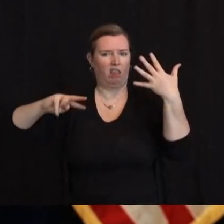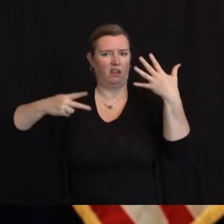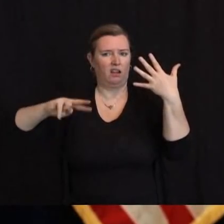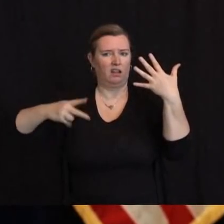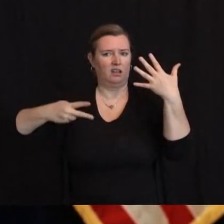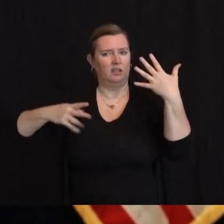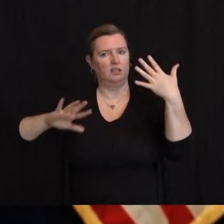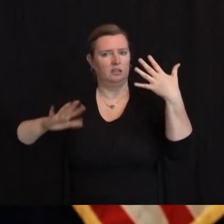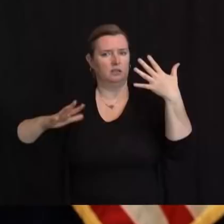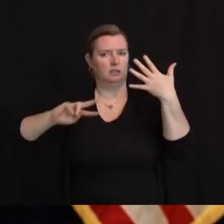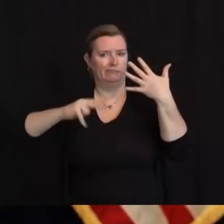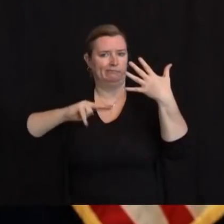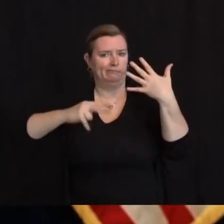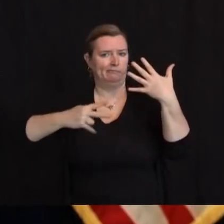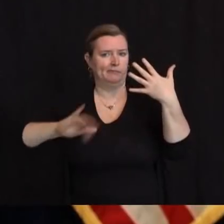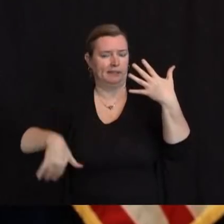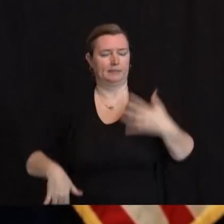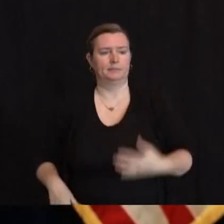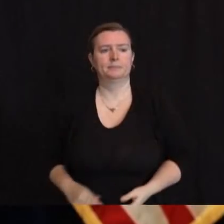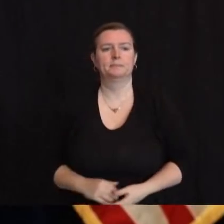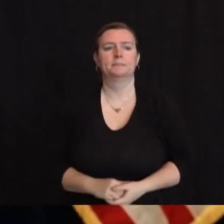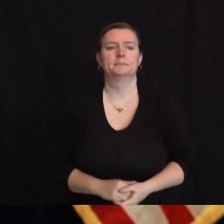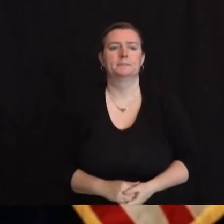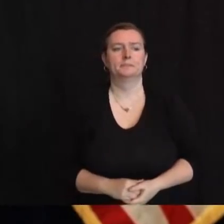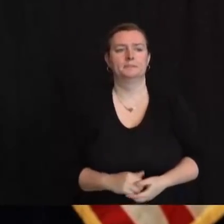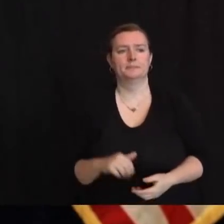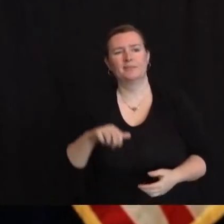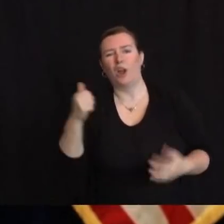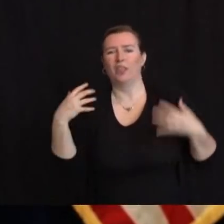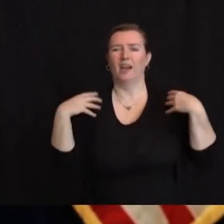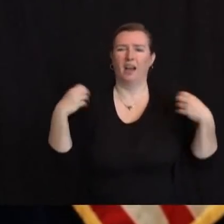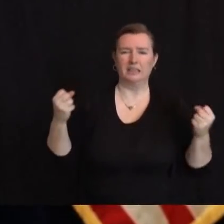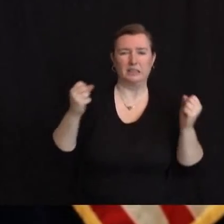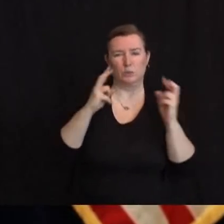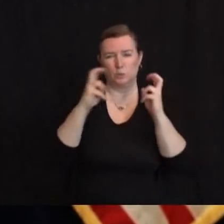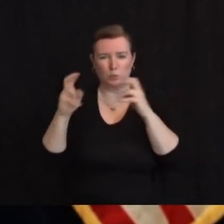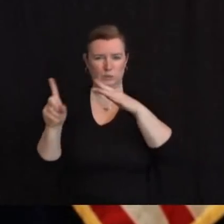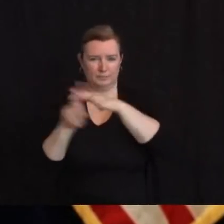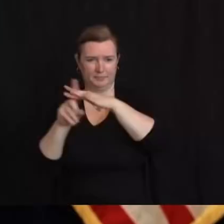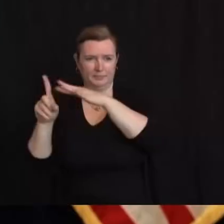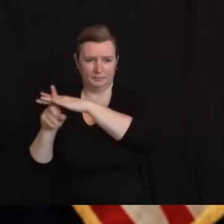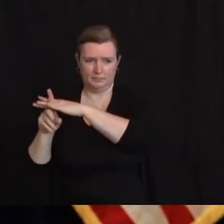been about the same as we've been seeing of late. The